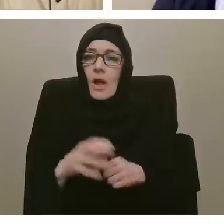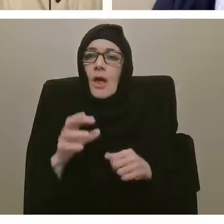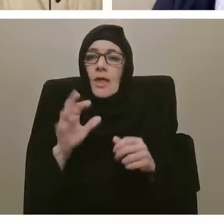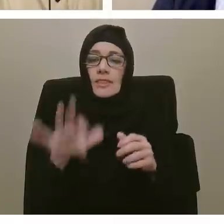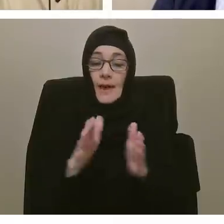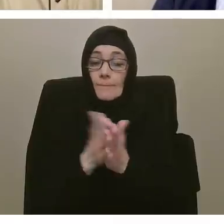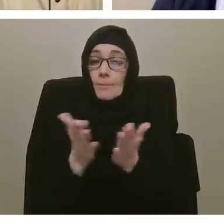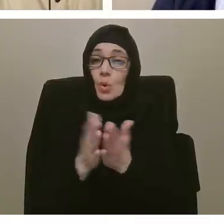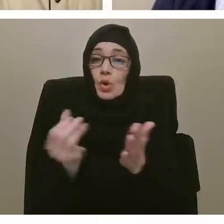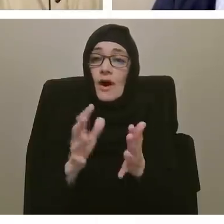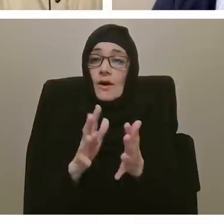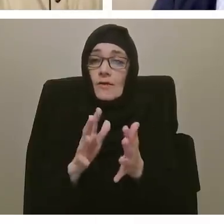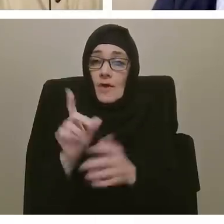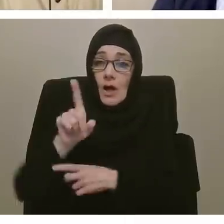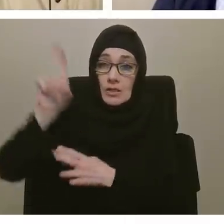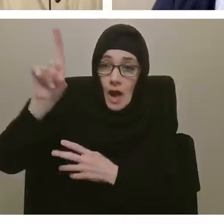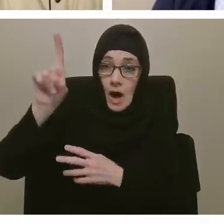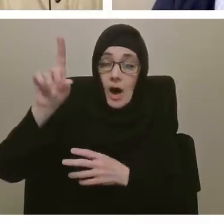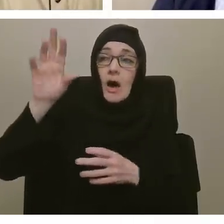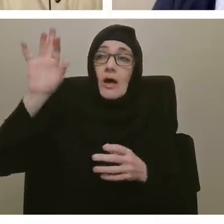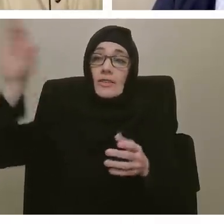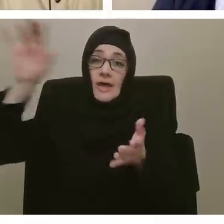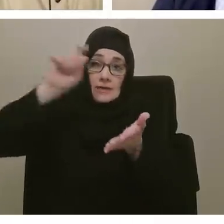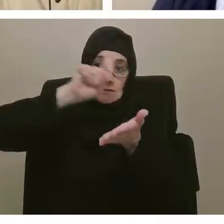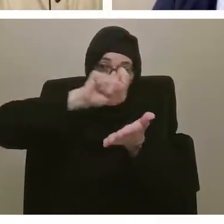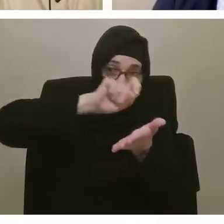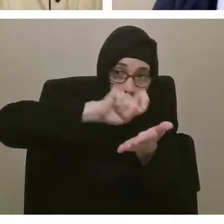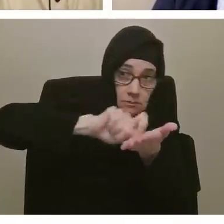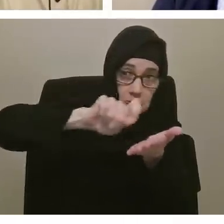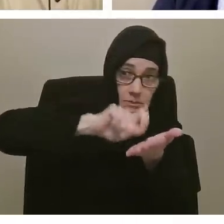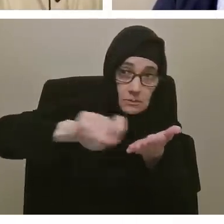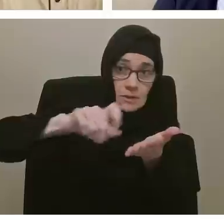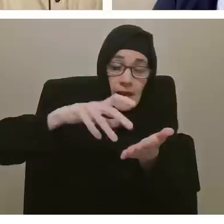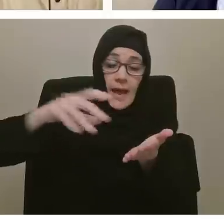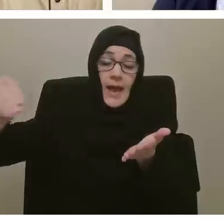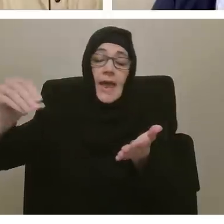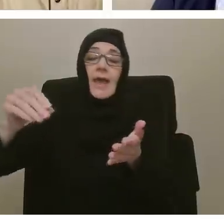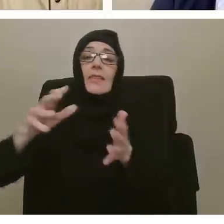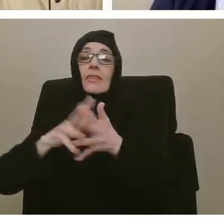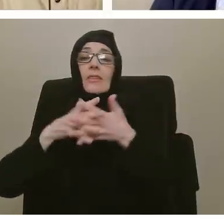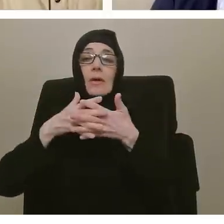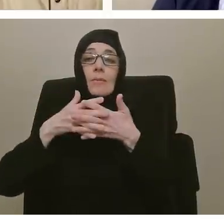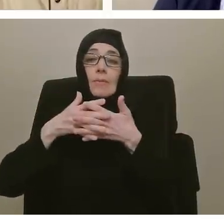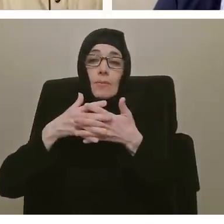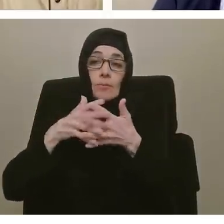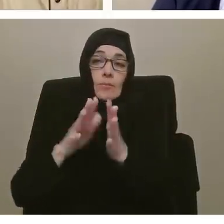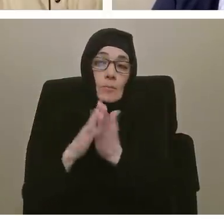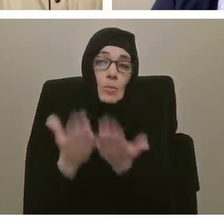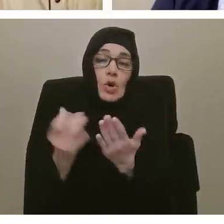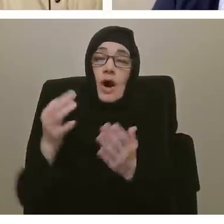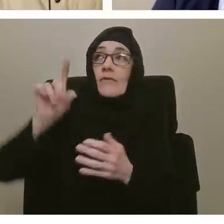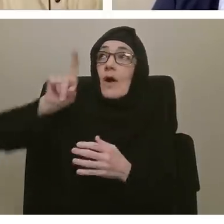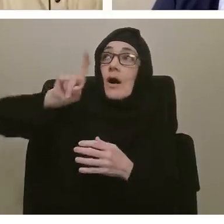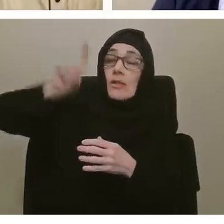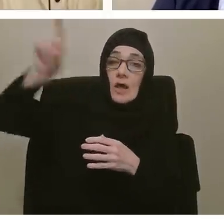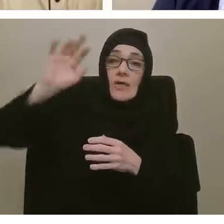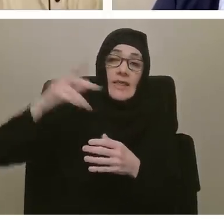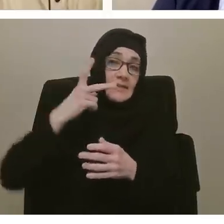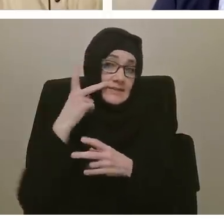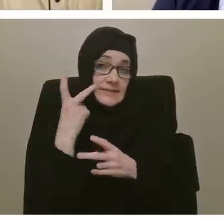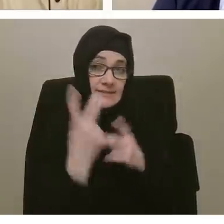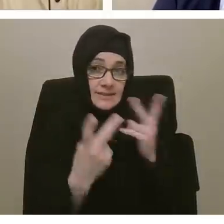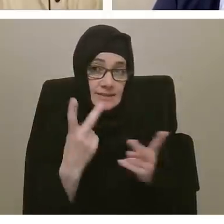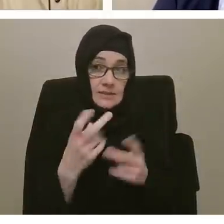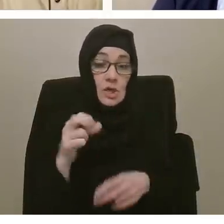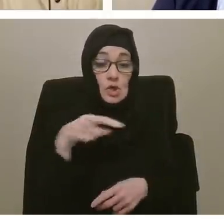book of Allah that is penned, and the book of Allah subhanahu wa ta'ala that is seen. And so when the Prophet sallallahu alayhi wa sallam is negating